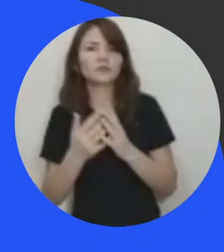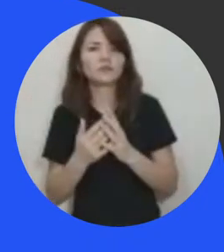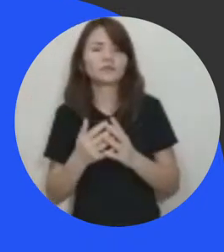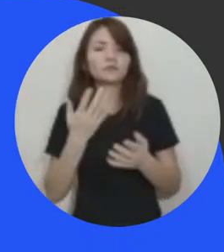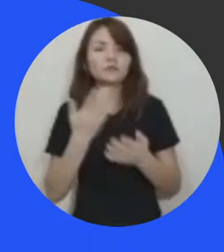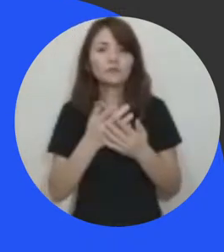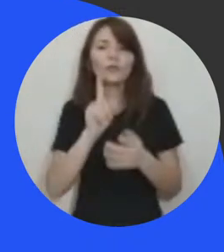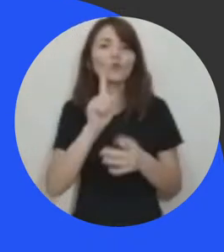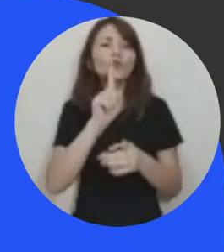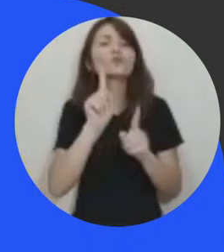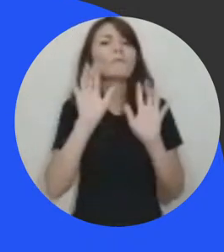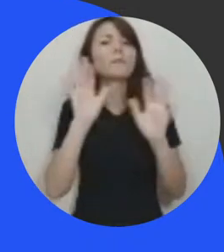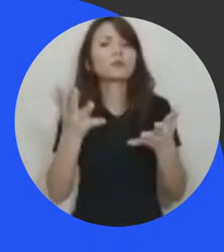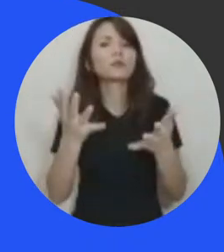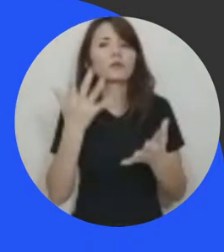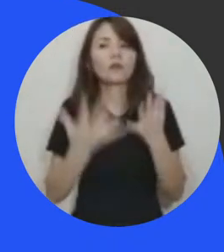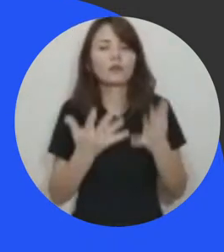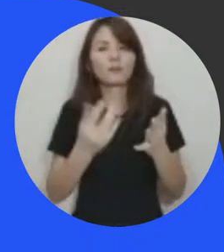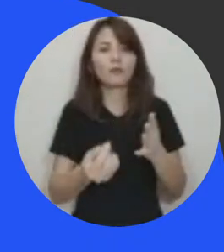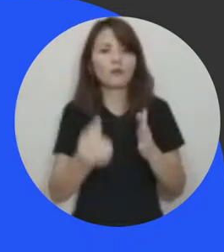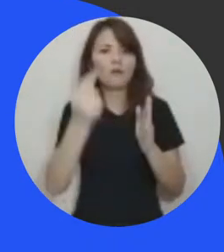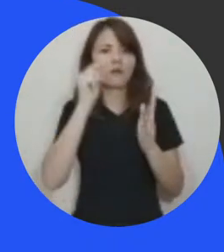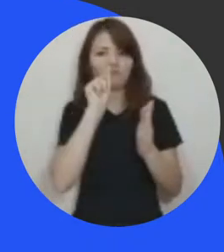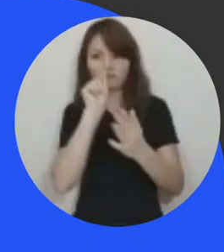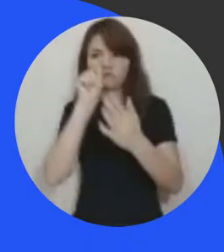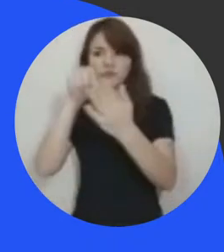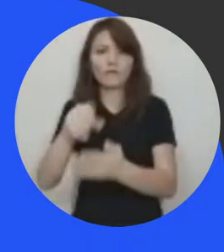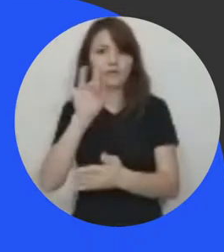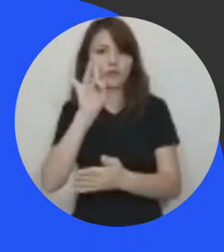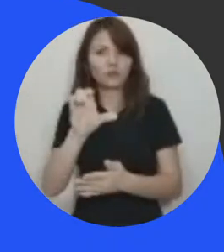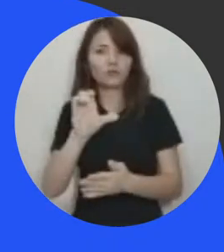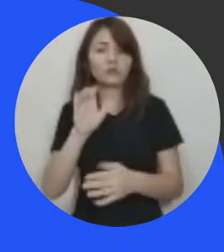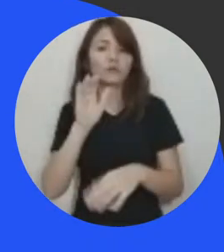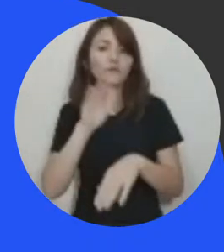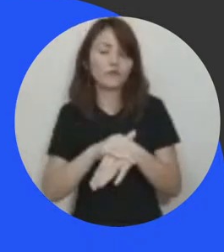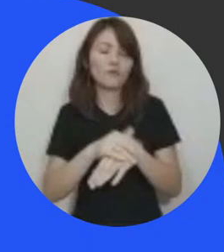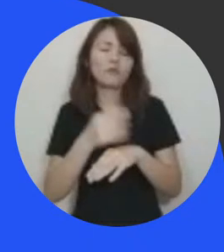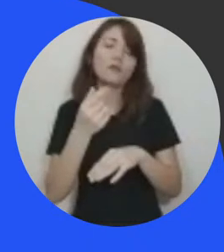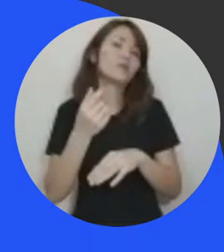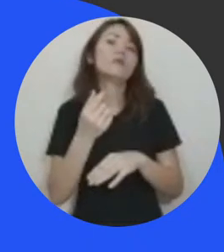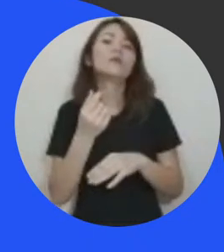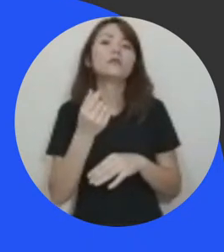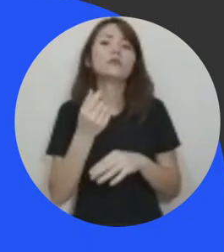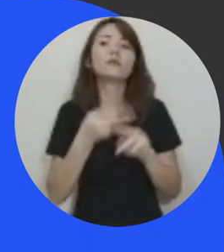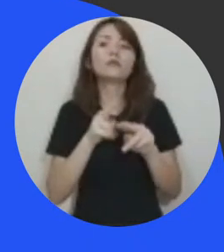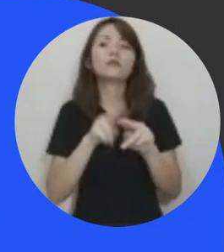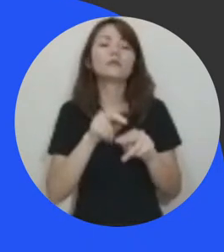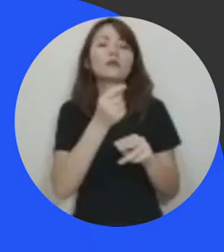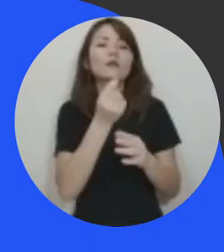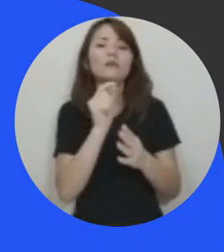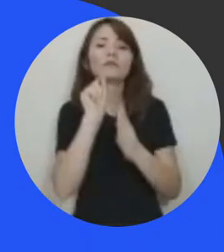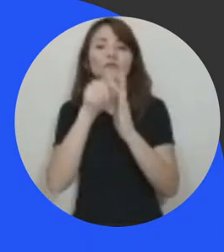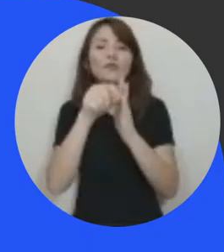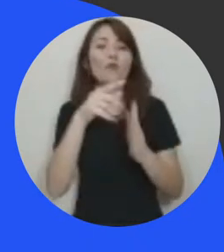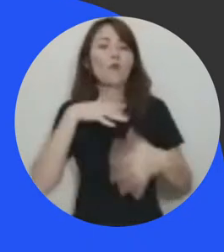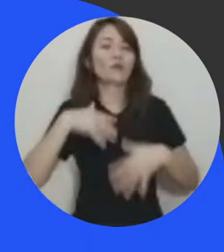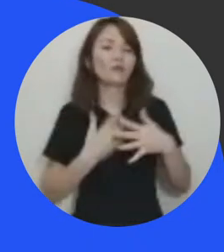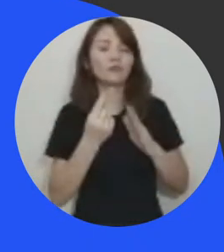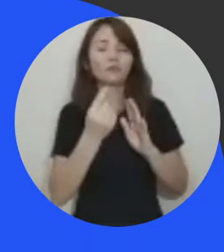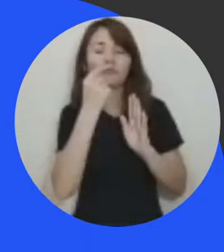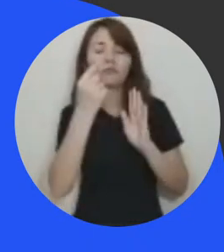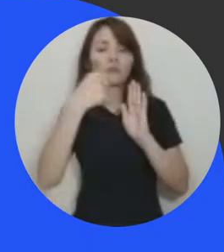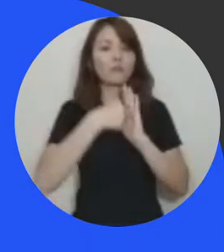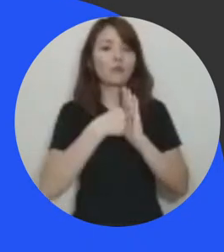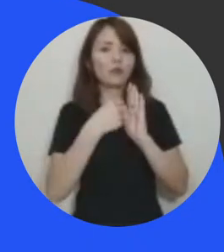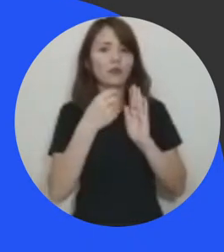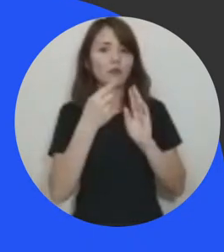is a small number of the pathogens, so a small number of the viruses get into you, They then invade your cells, they replicate,